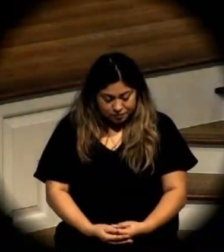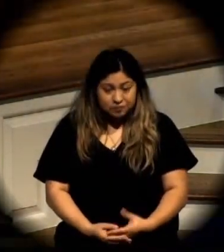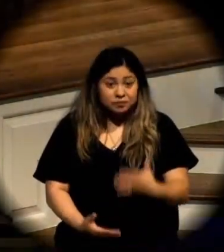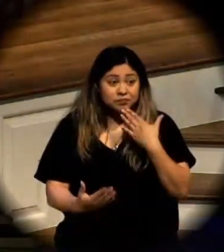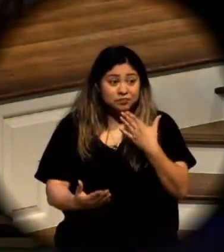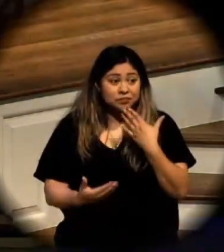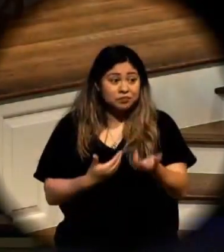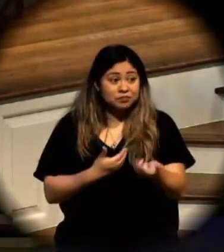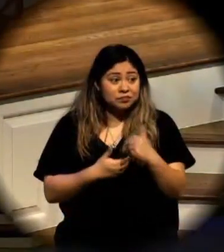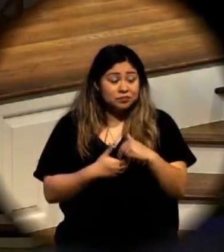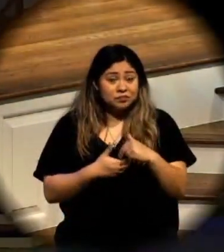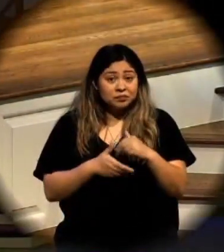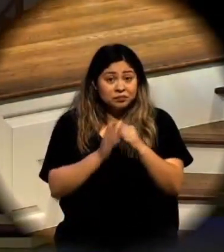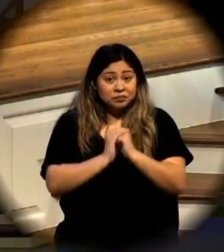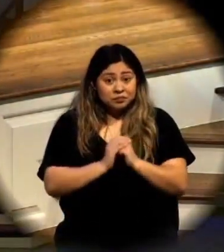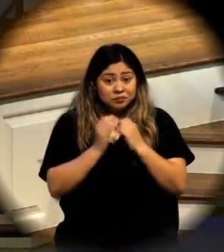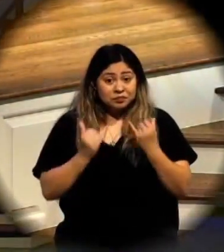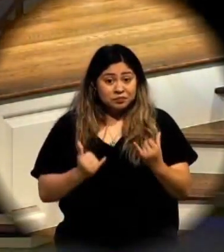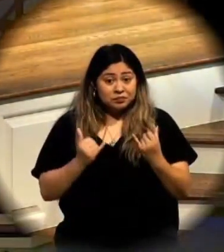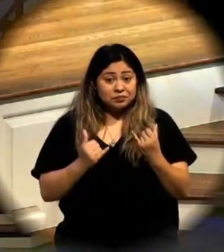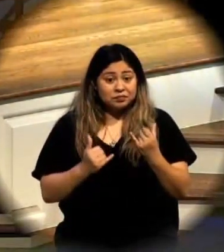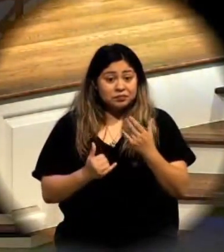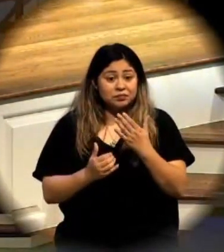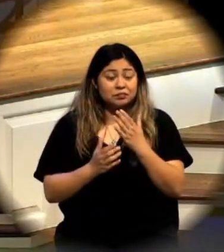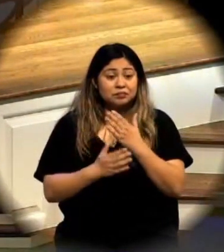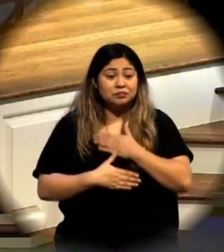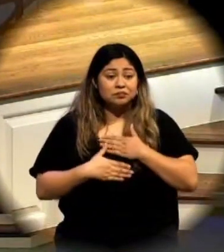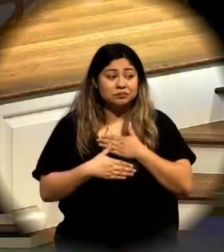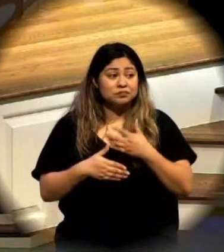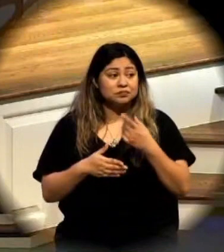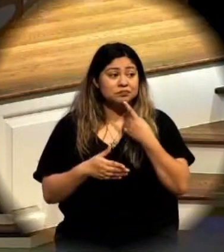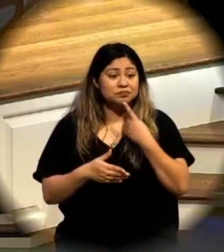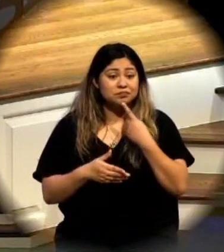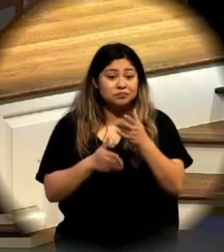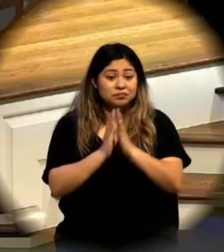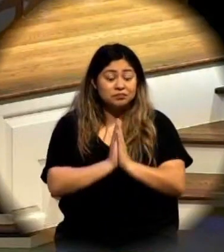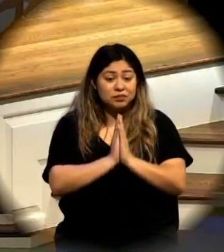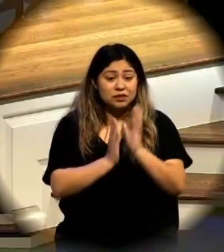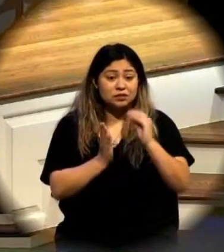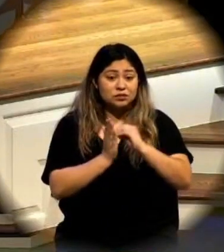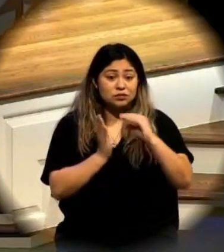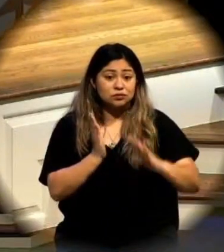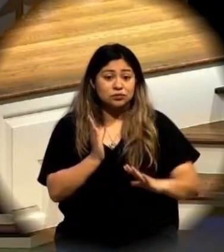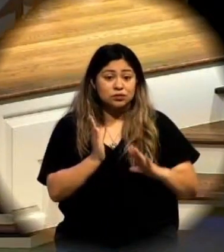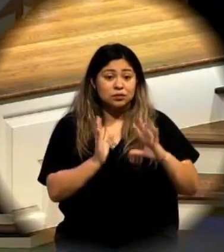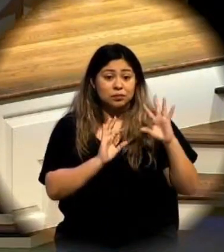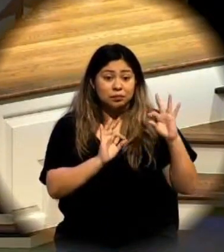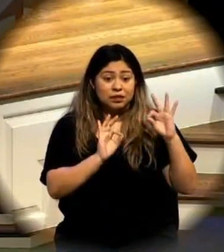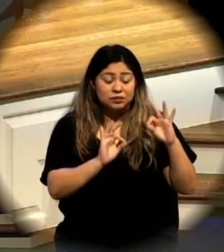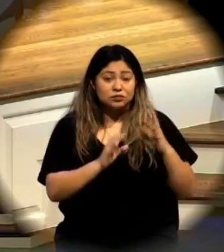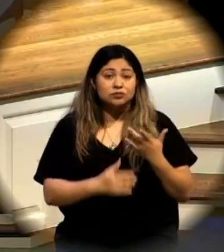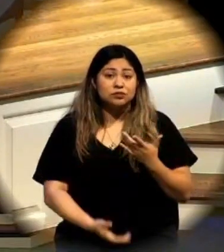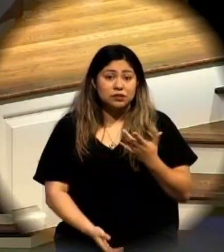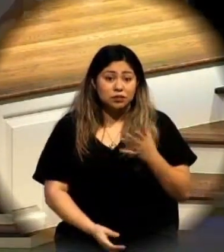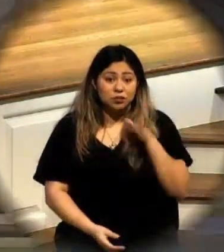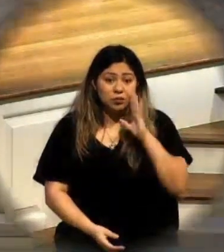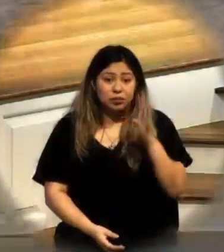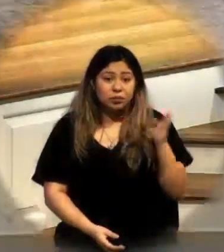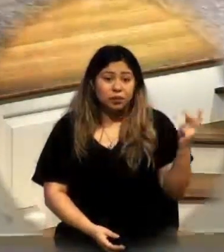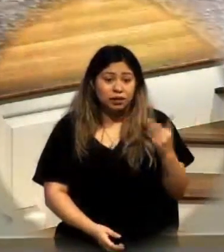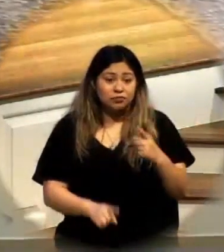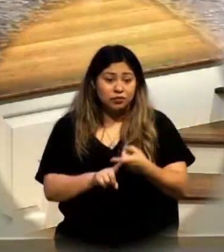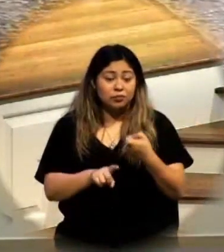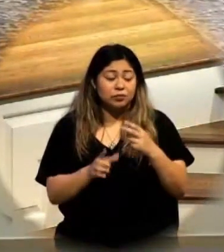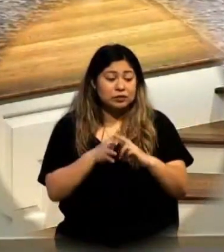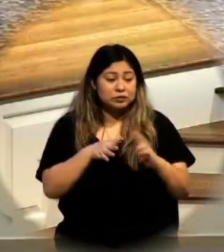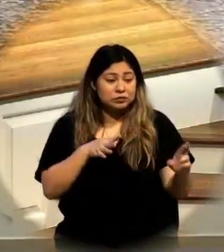Thank you for joining us in worship today. Please say a prayer for our student ministry. They're going to be on their way back from a retreat this weekend. We pray that all the things